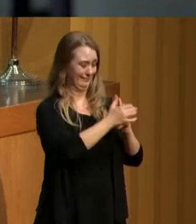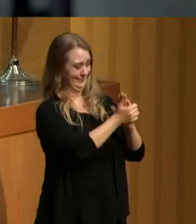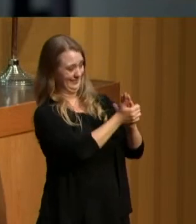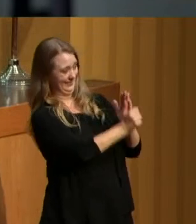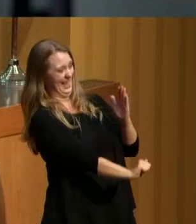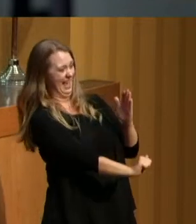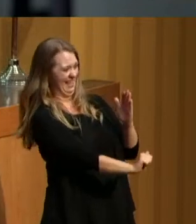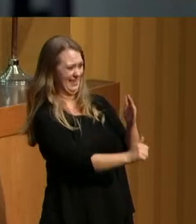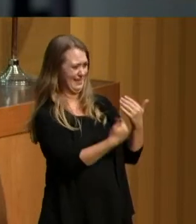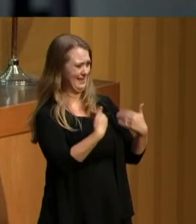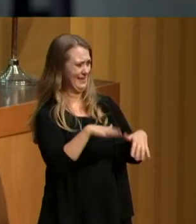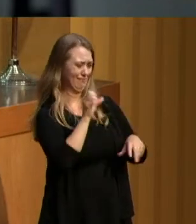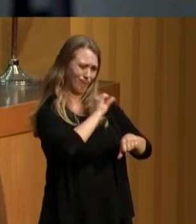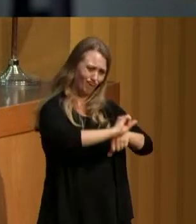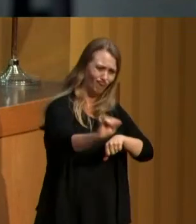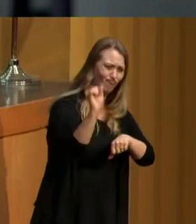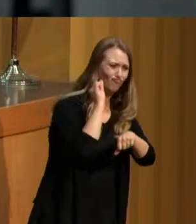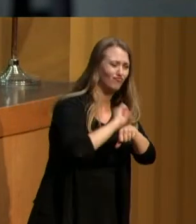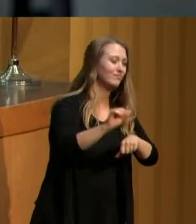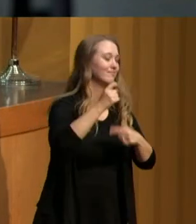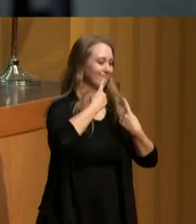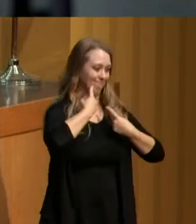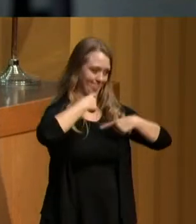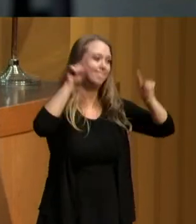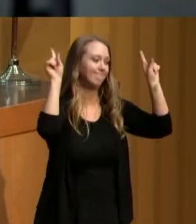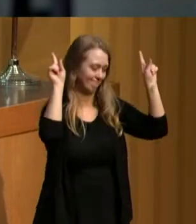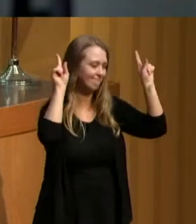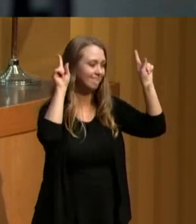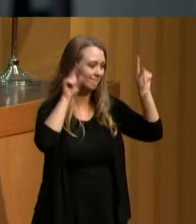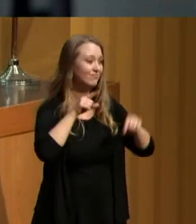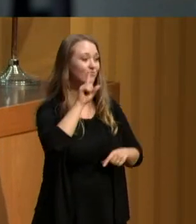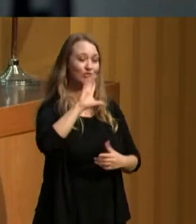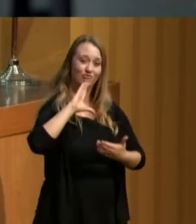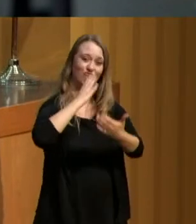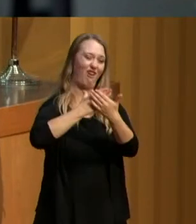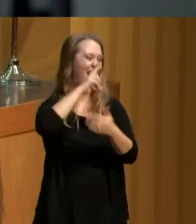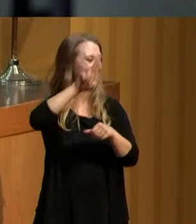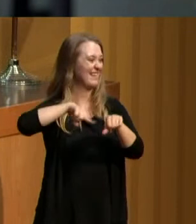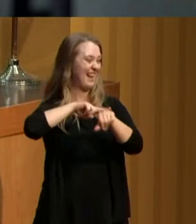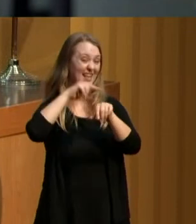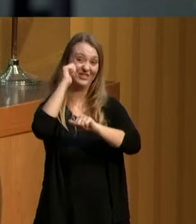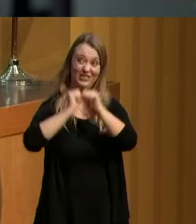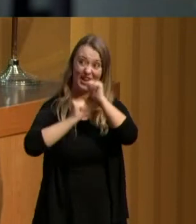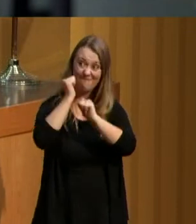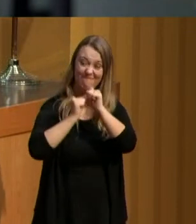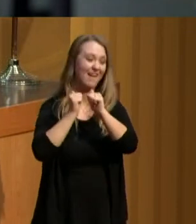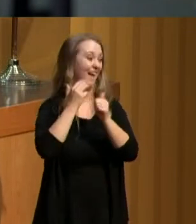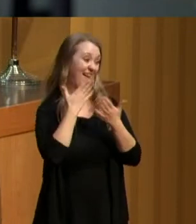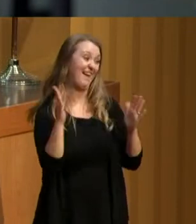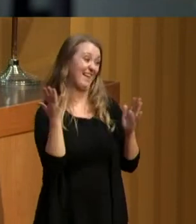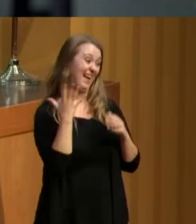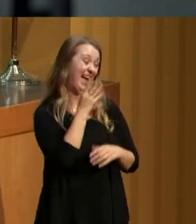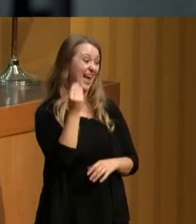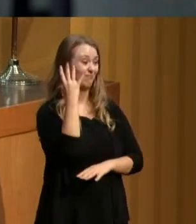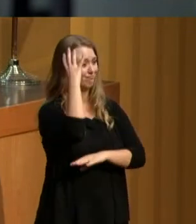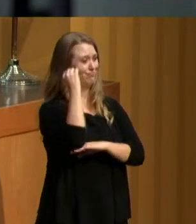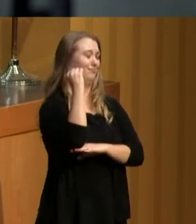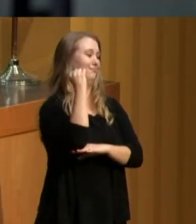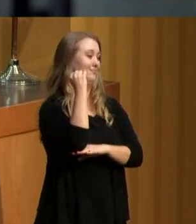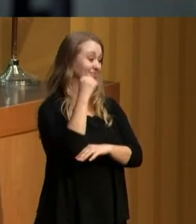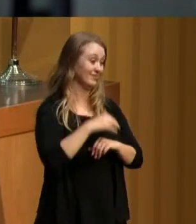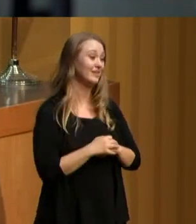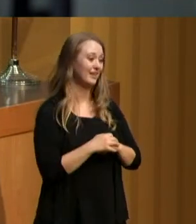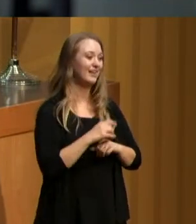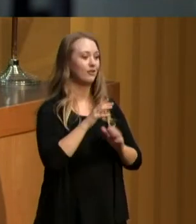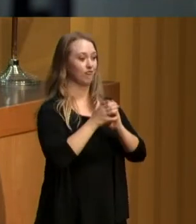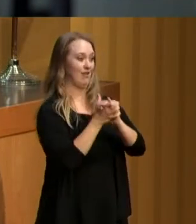and skill in your efforts and ultimate achievements. You made it to the national tournaments and prevailed. Congratulations again. We